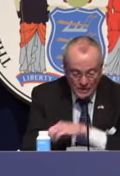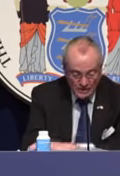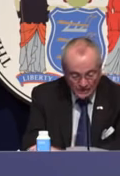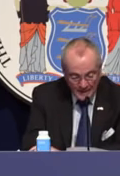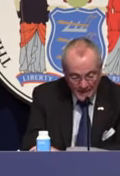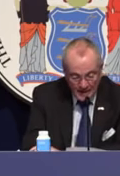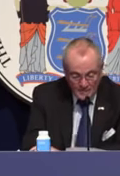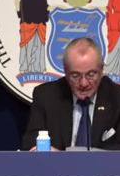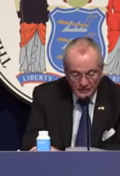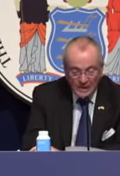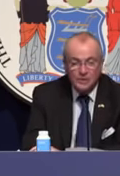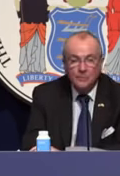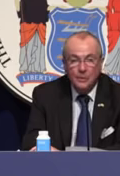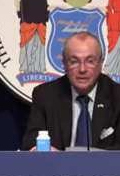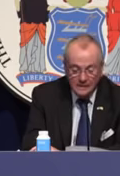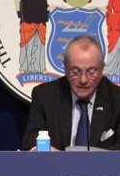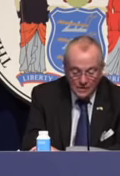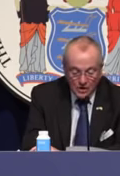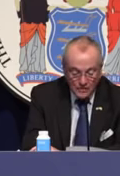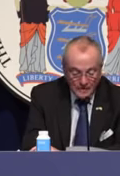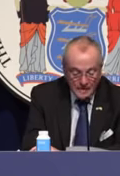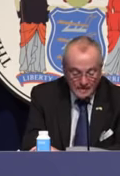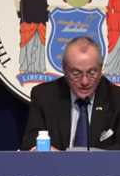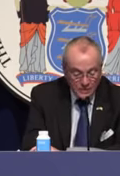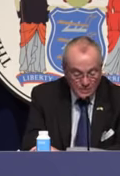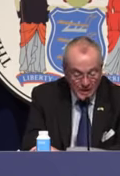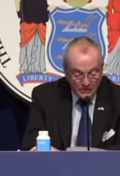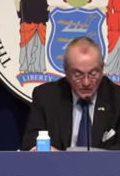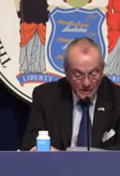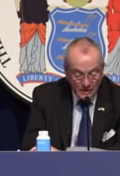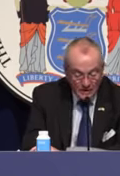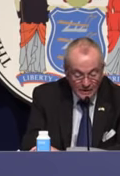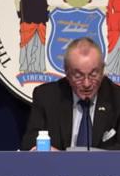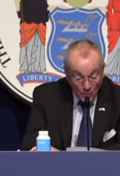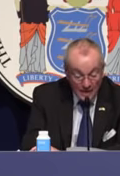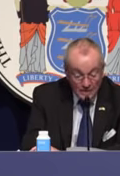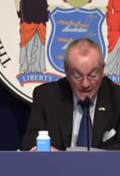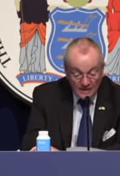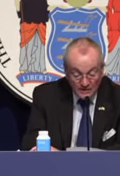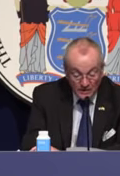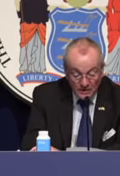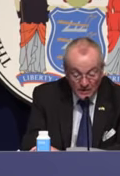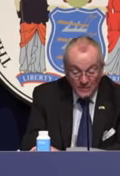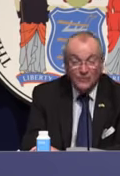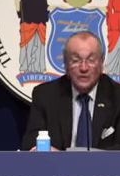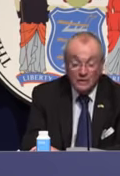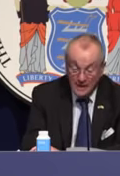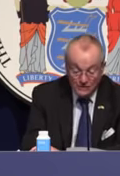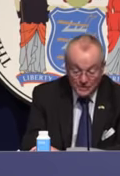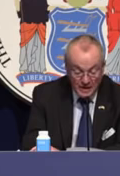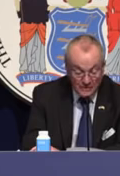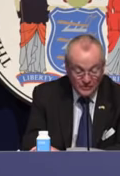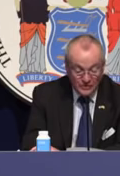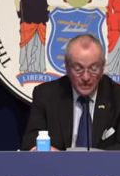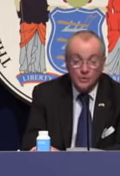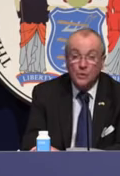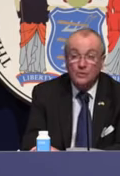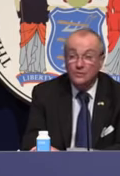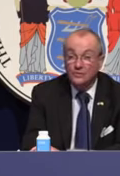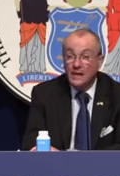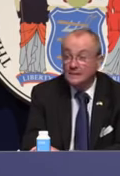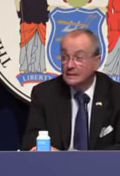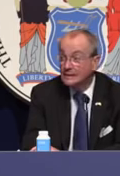NJ Transit have been an essential part of our COVID-19 response. They're the way many of our other frontline responders and